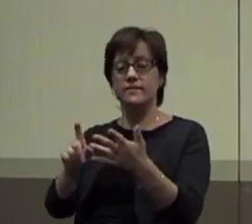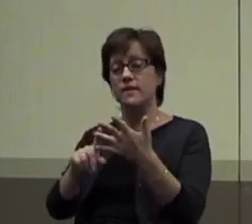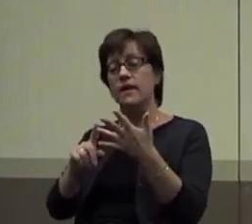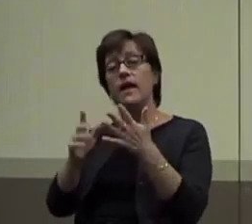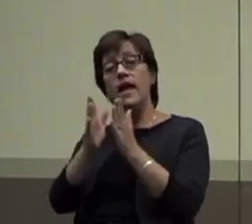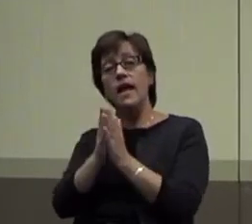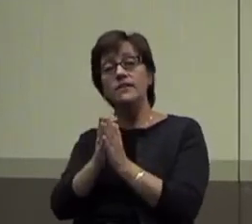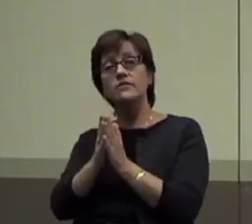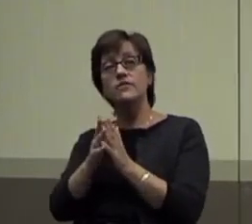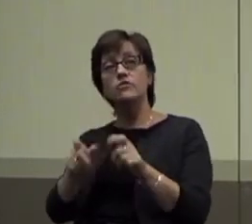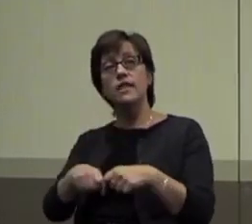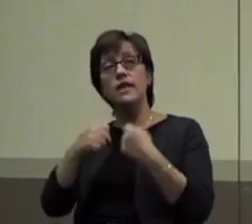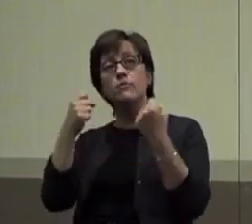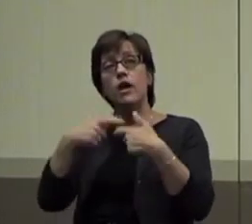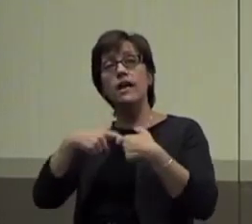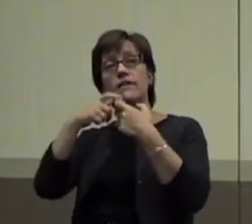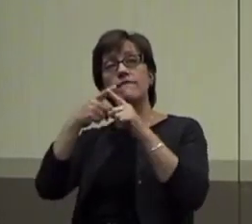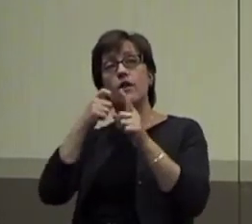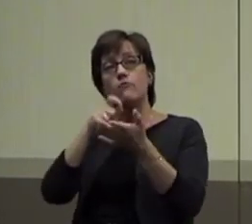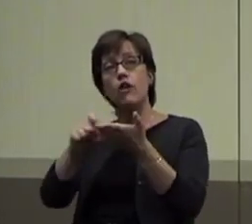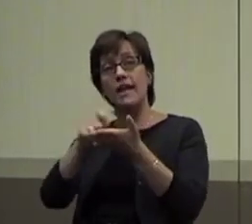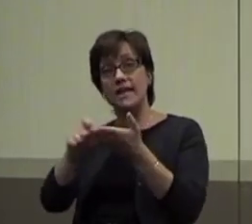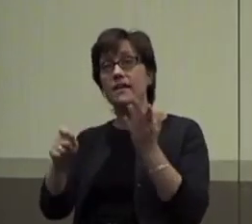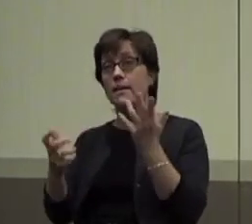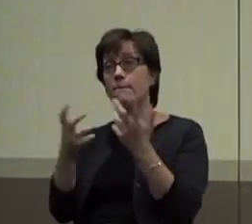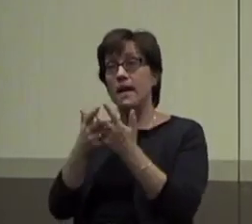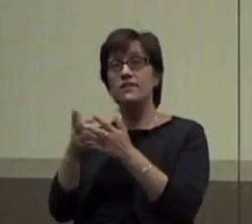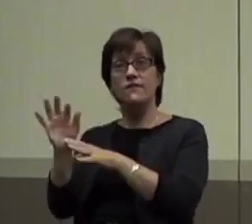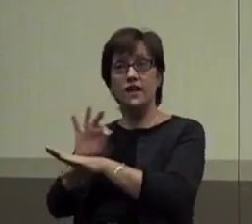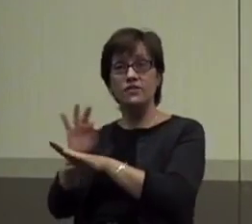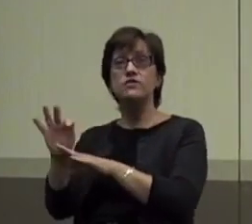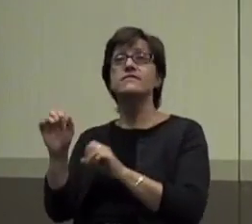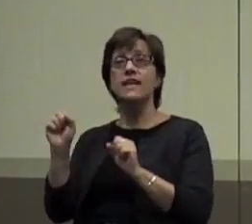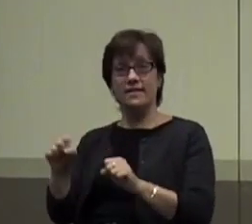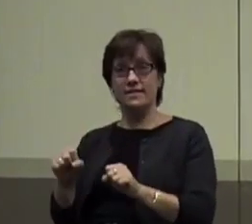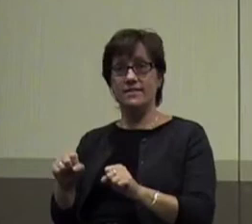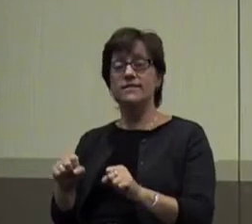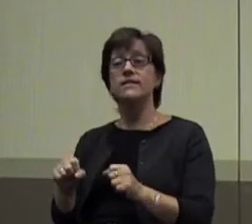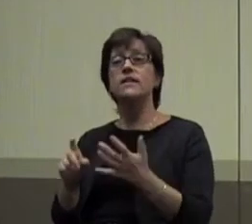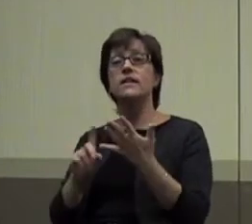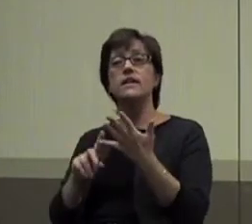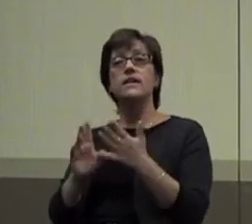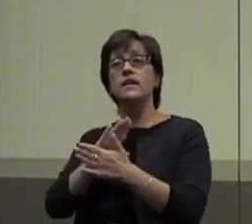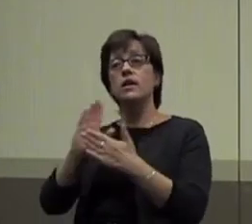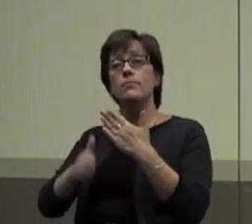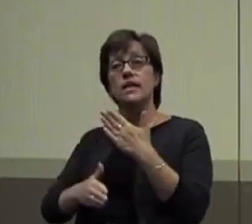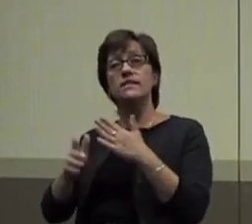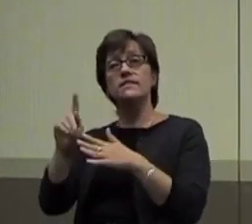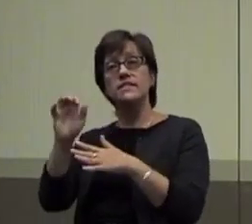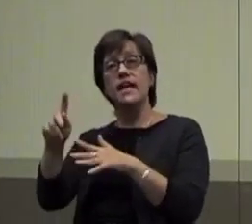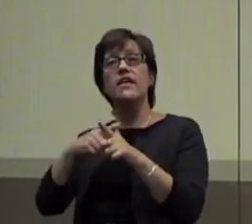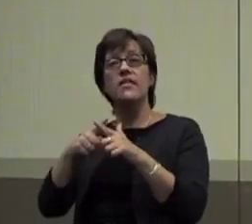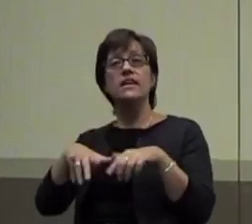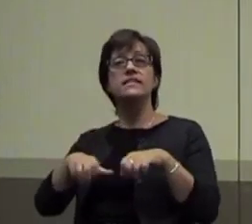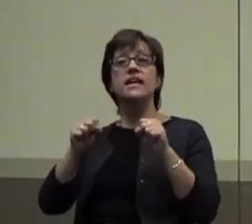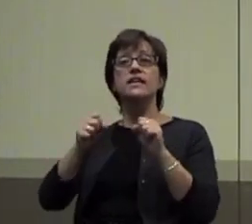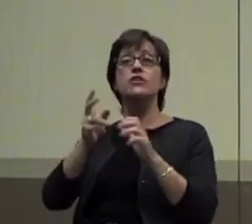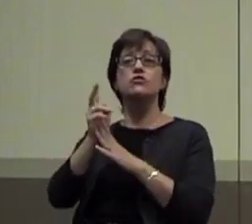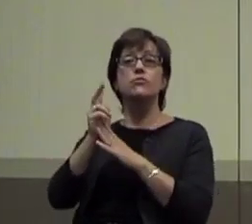take a break from writing. Does that match the function? Good. Complete the task and then take a 2-minute